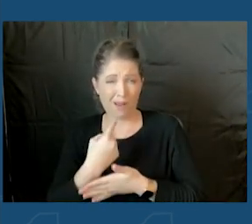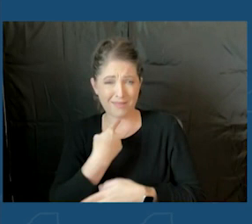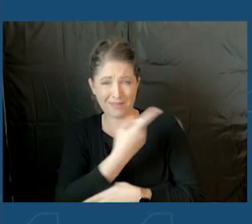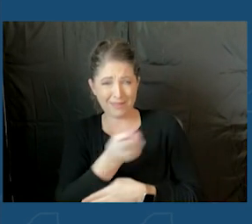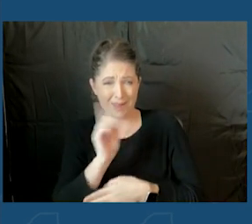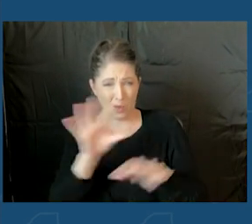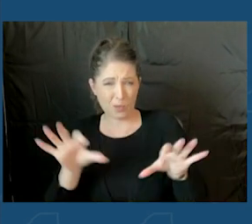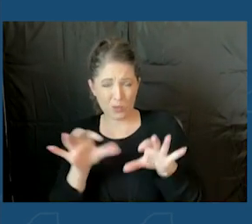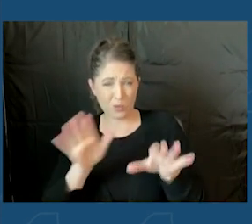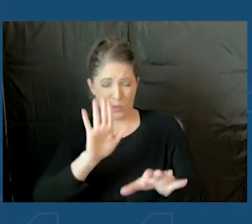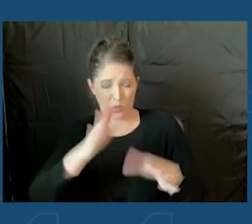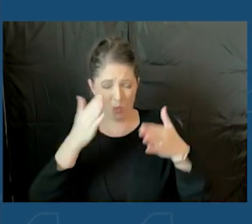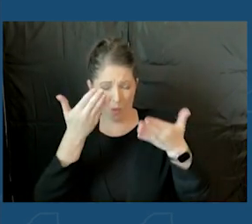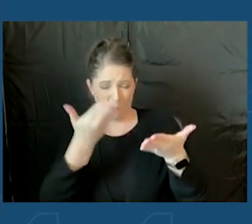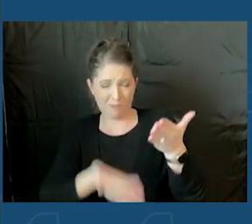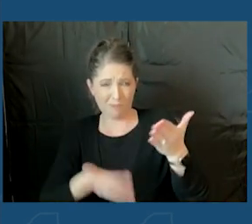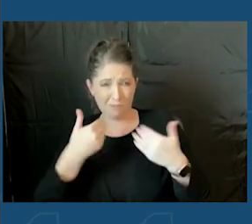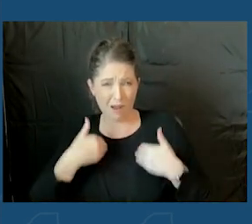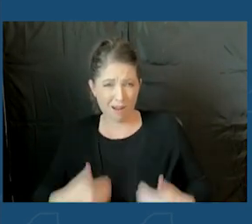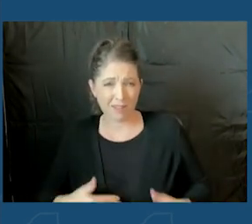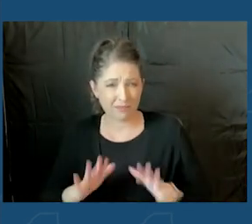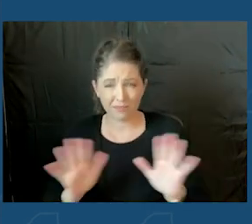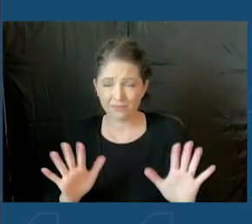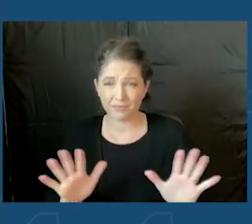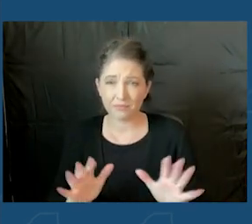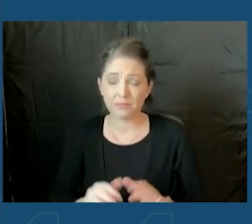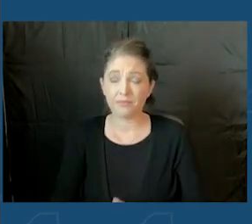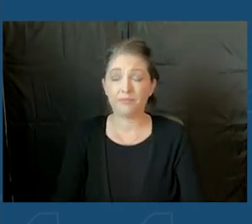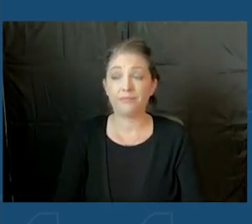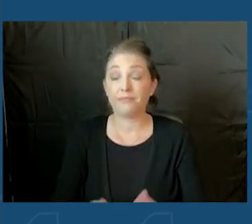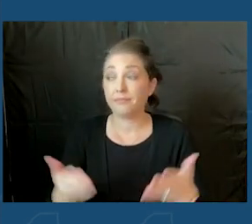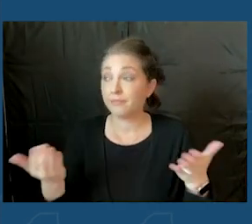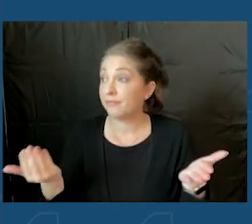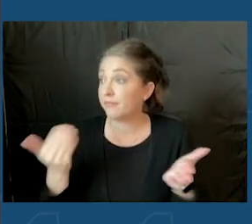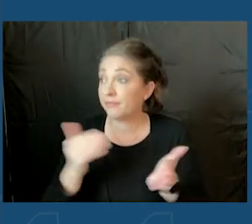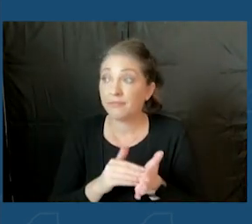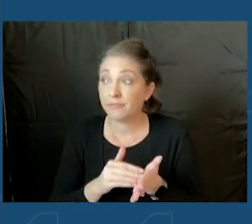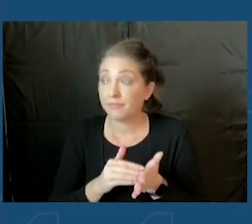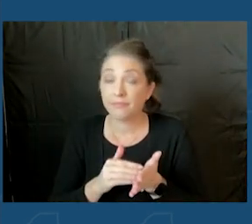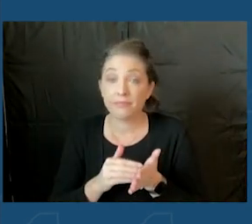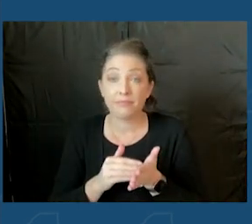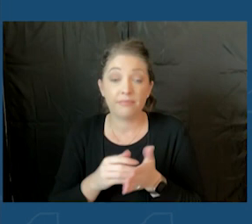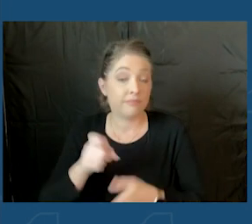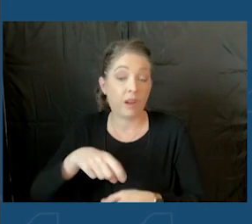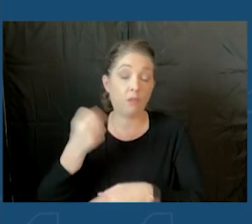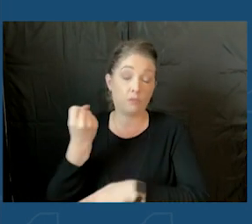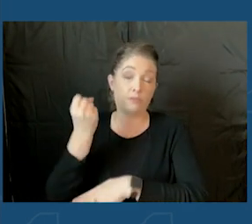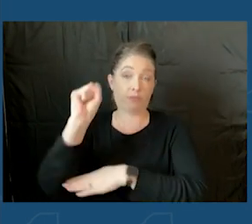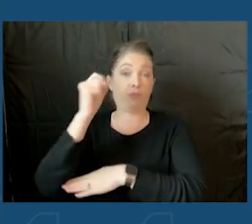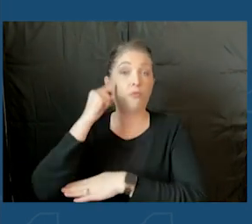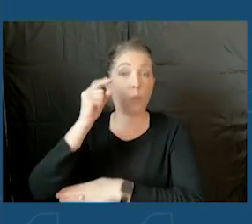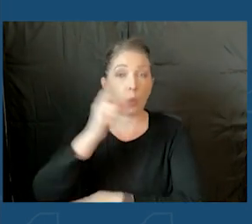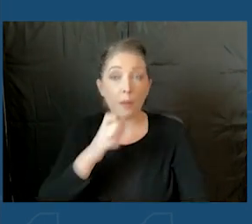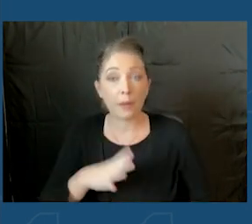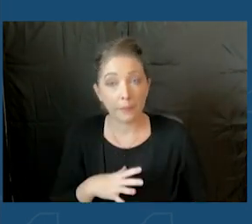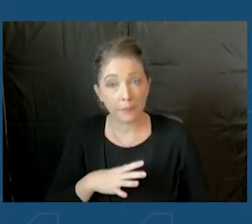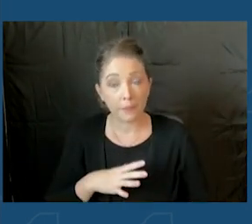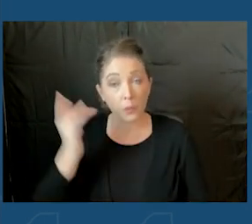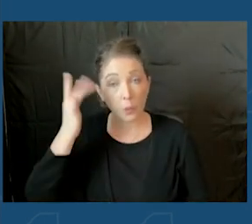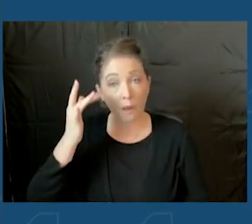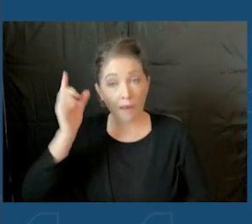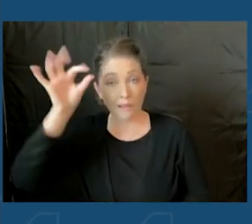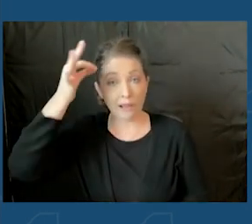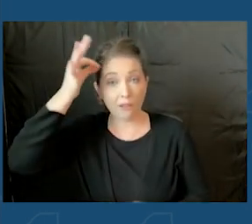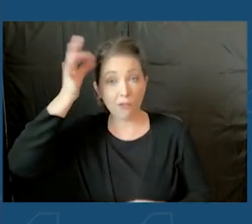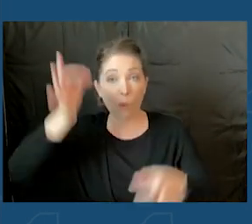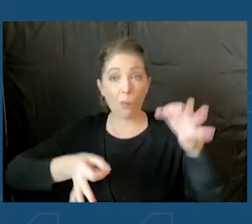But here we are, having to stand up for women because our federal courts are not going to do